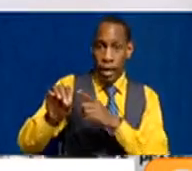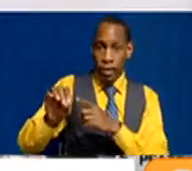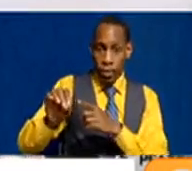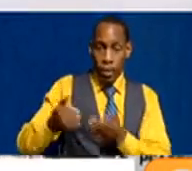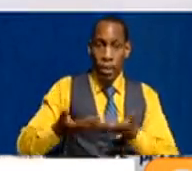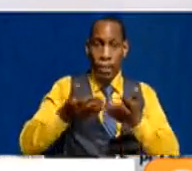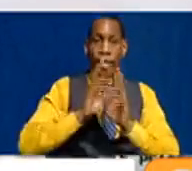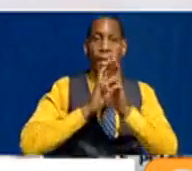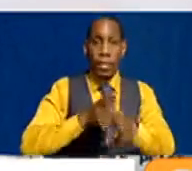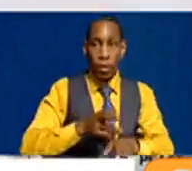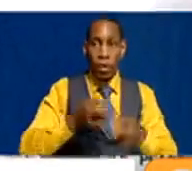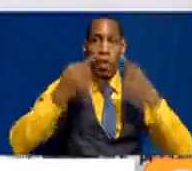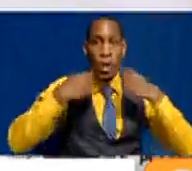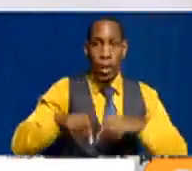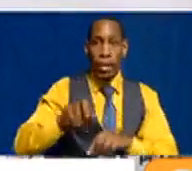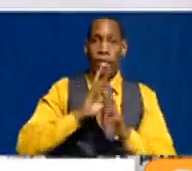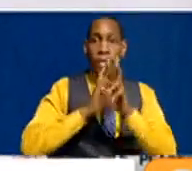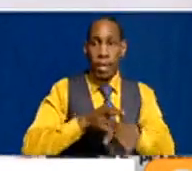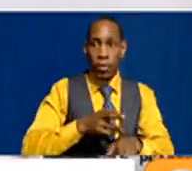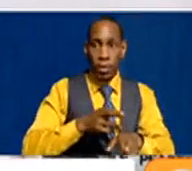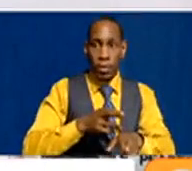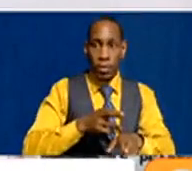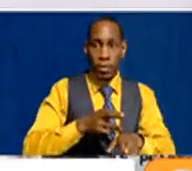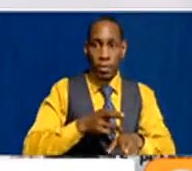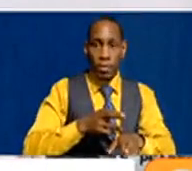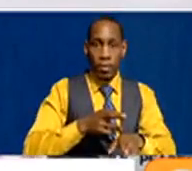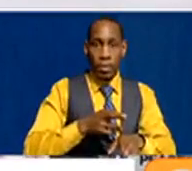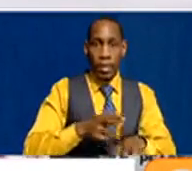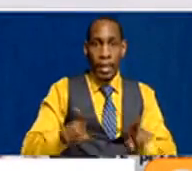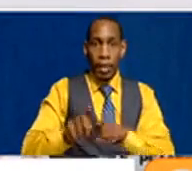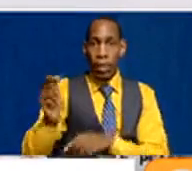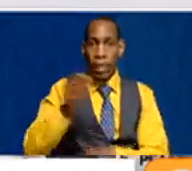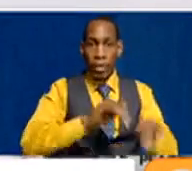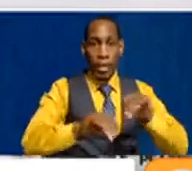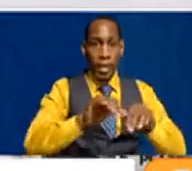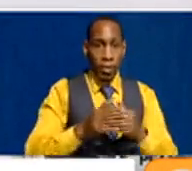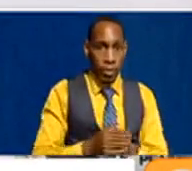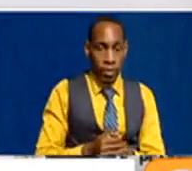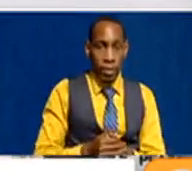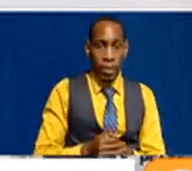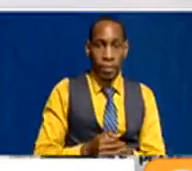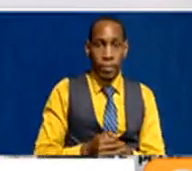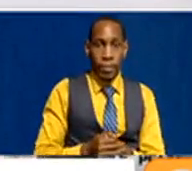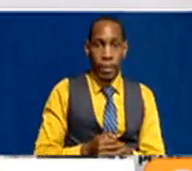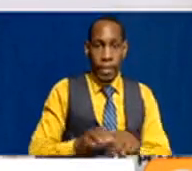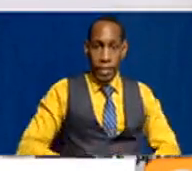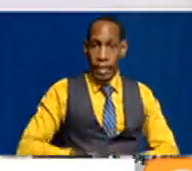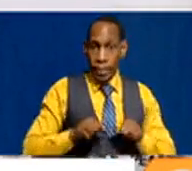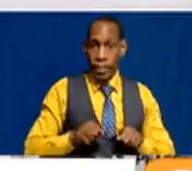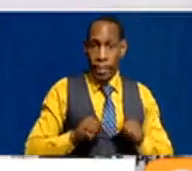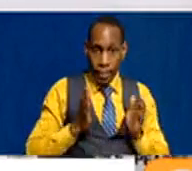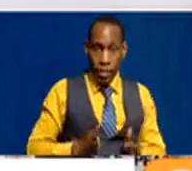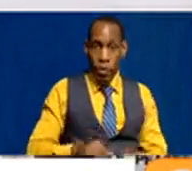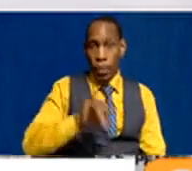giving results, announcing results at the various polling stations, for presidential elections, it is the chairperson